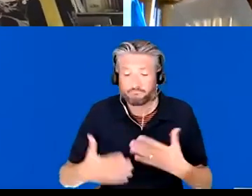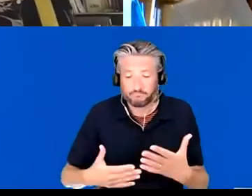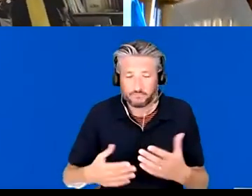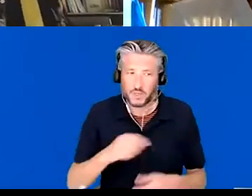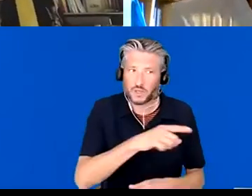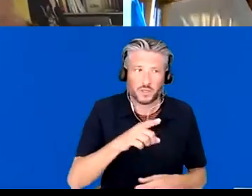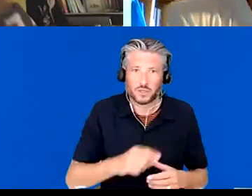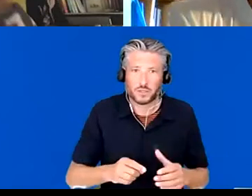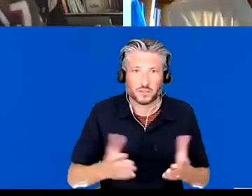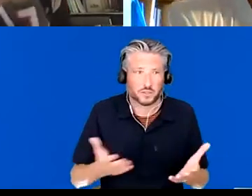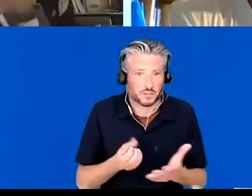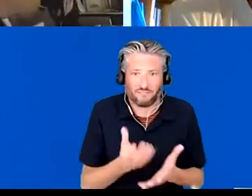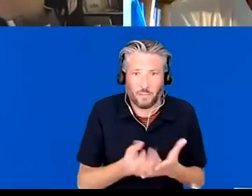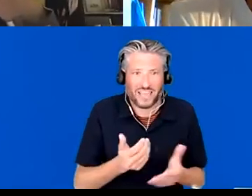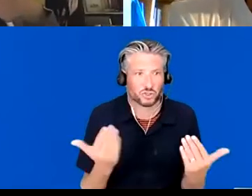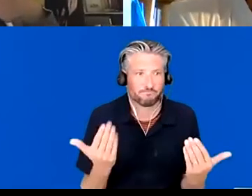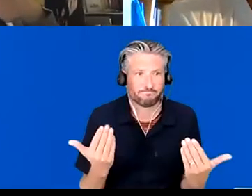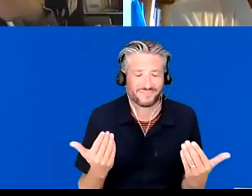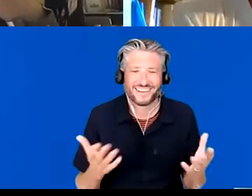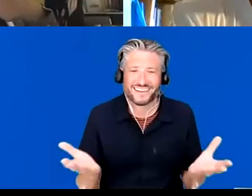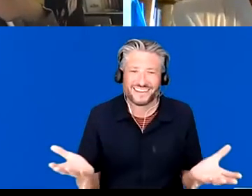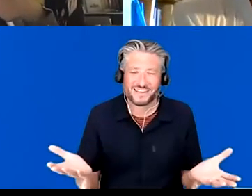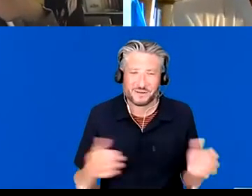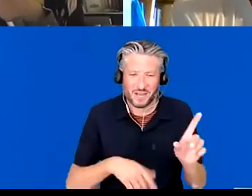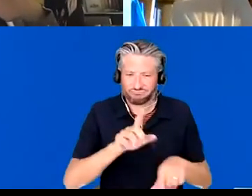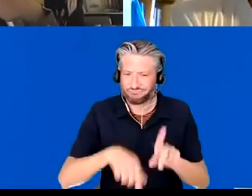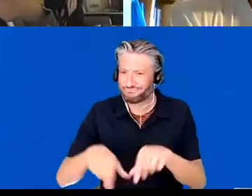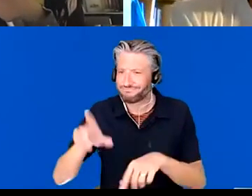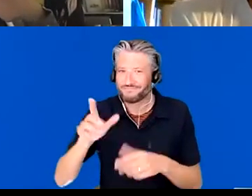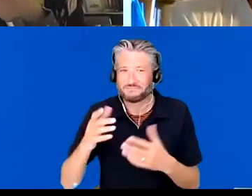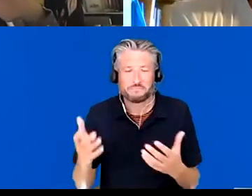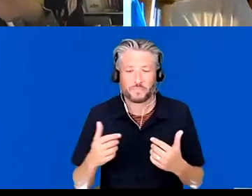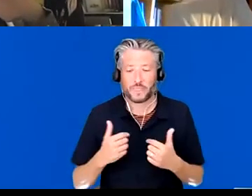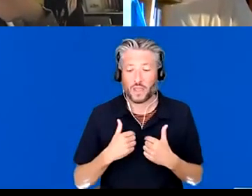But in terms of feedback, one of the very positive